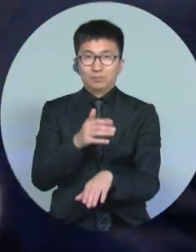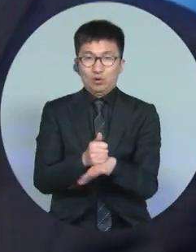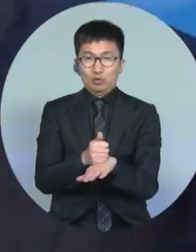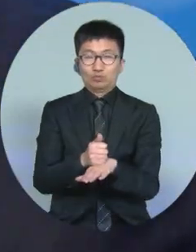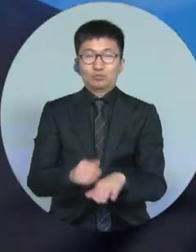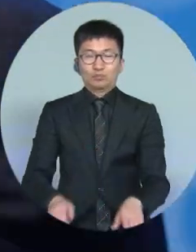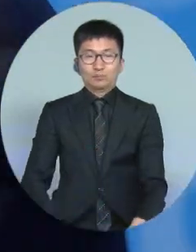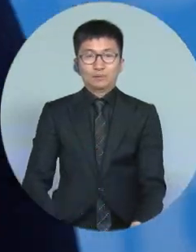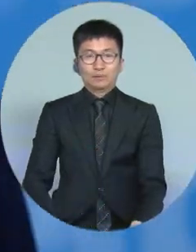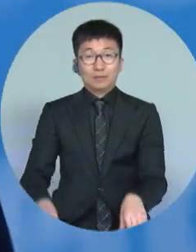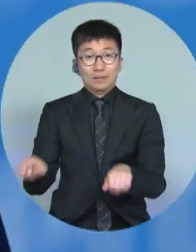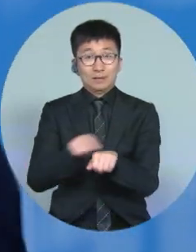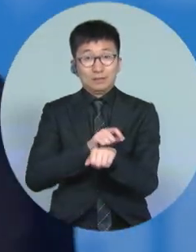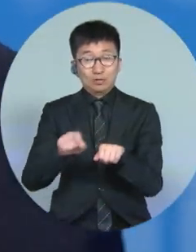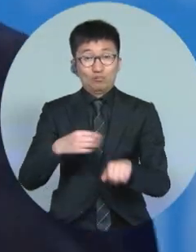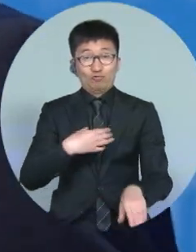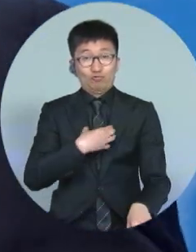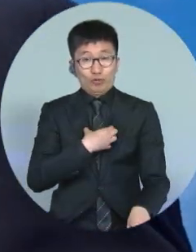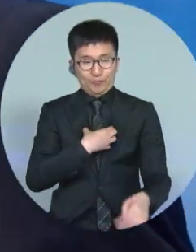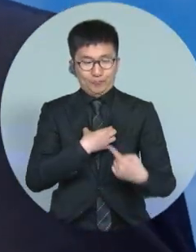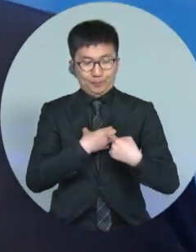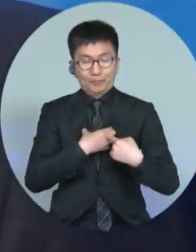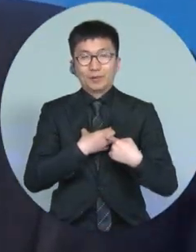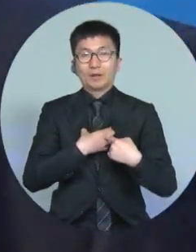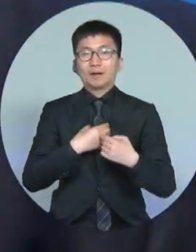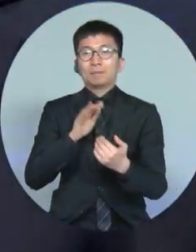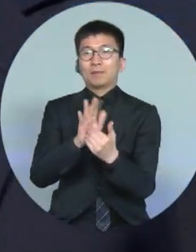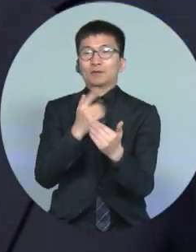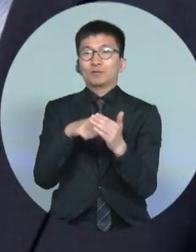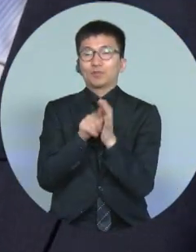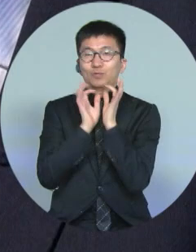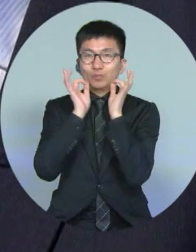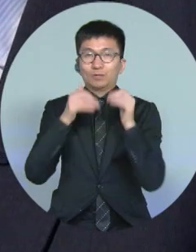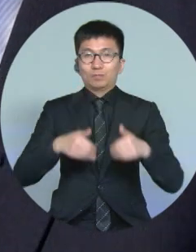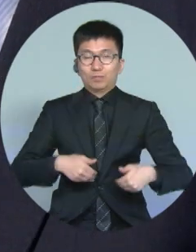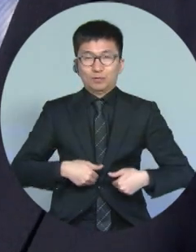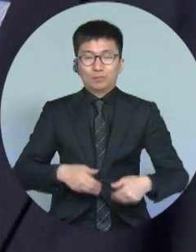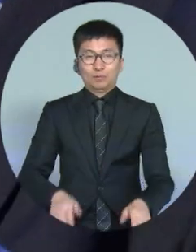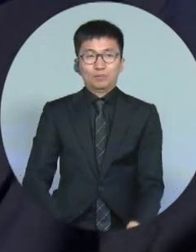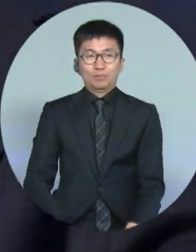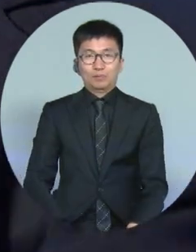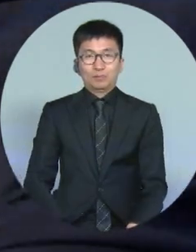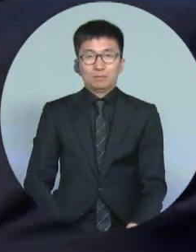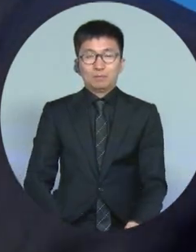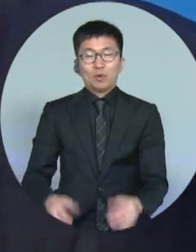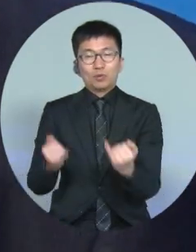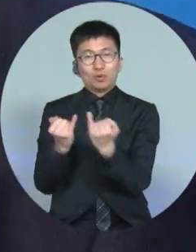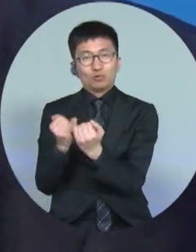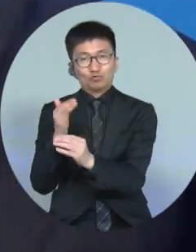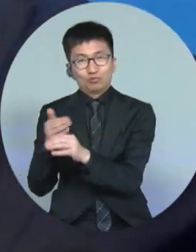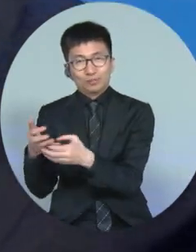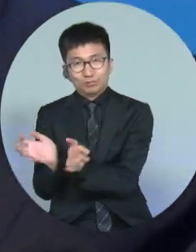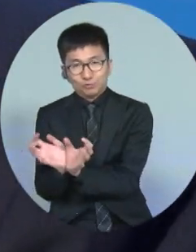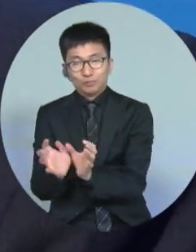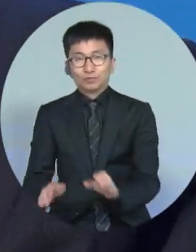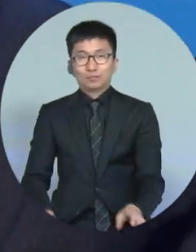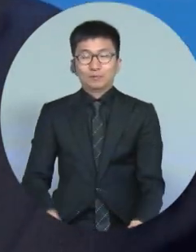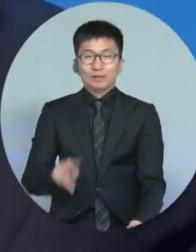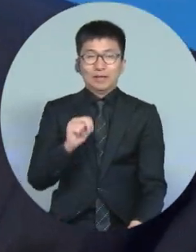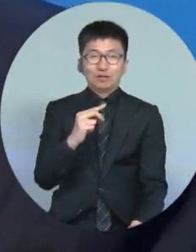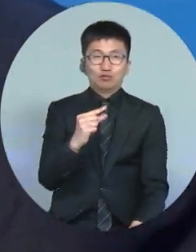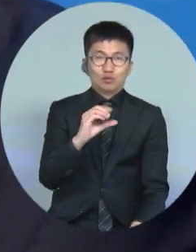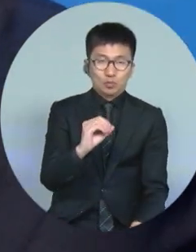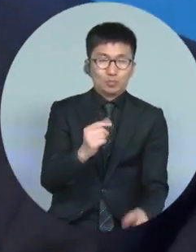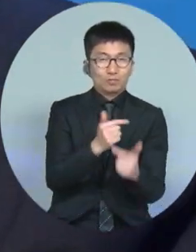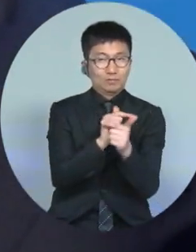an NGO, or you join a trade union, or you join a feminist group, then an employer or somebody could take that into account and